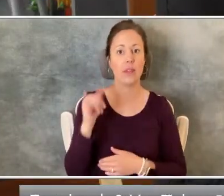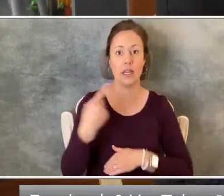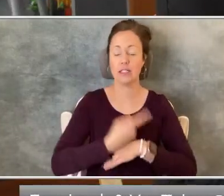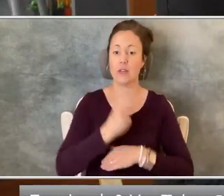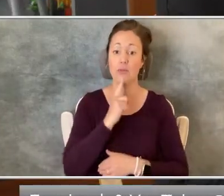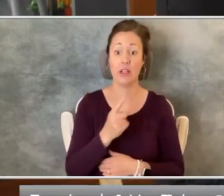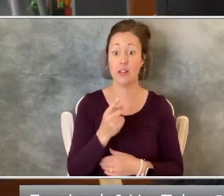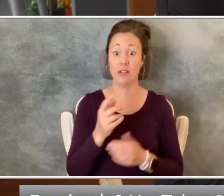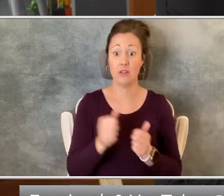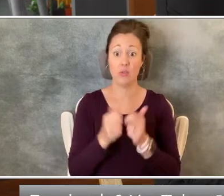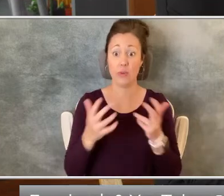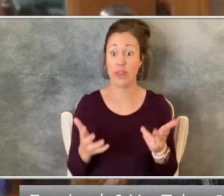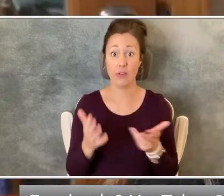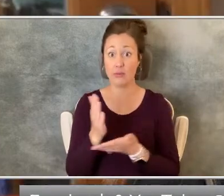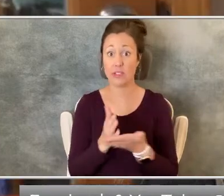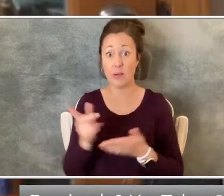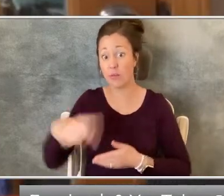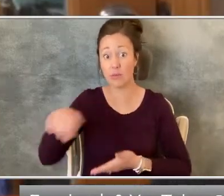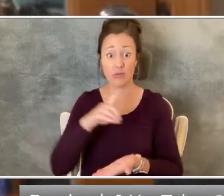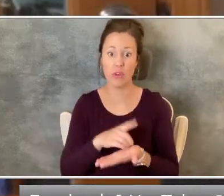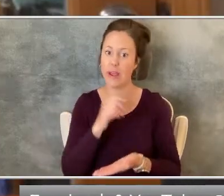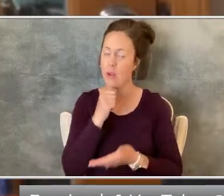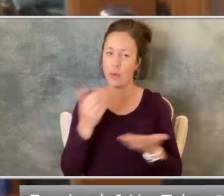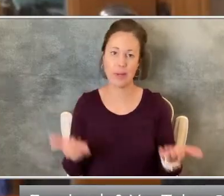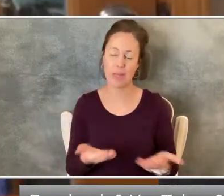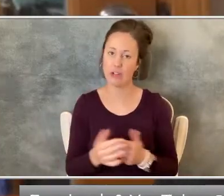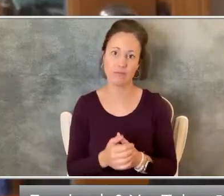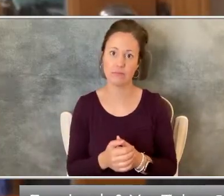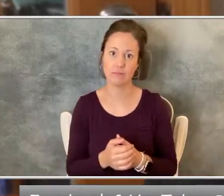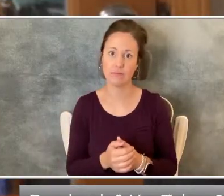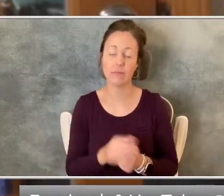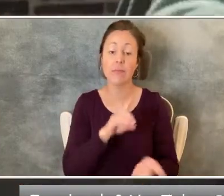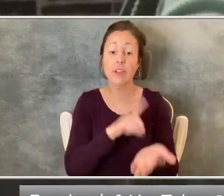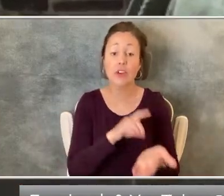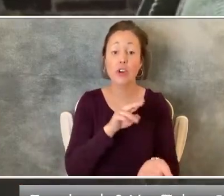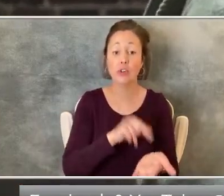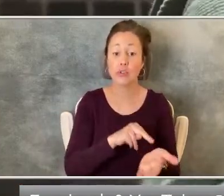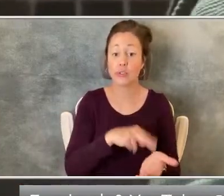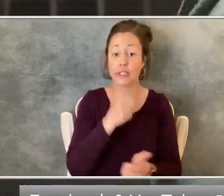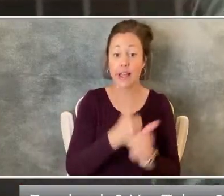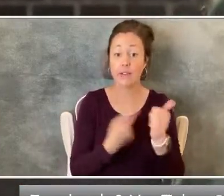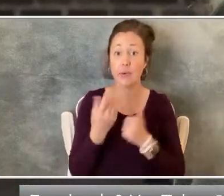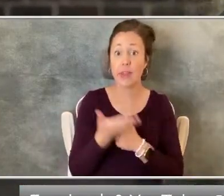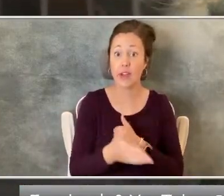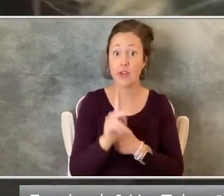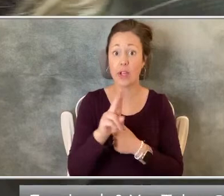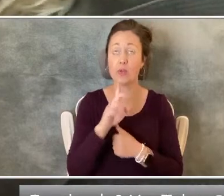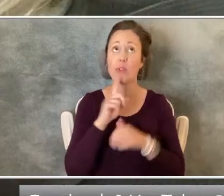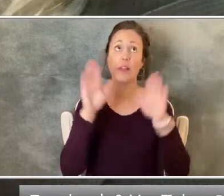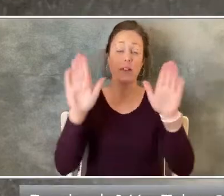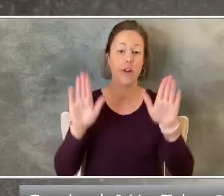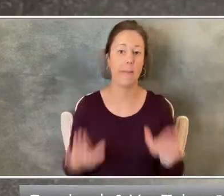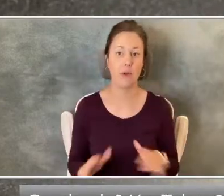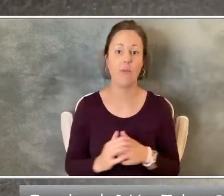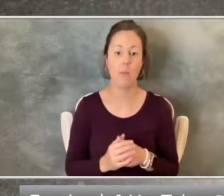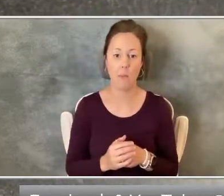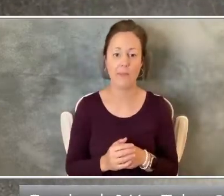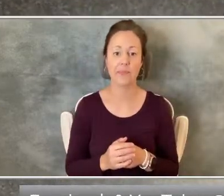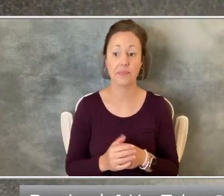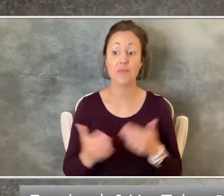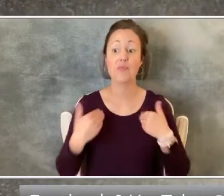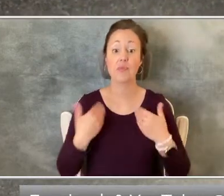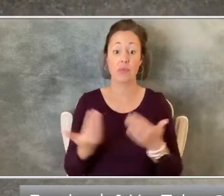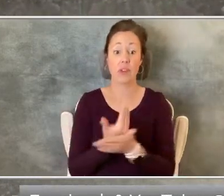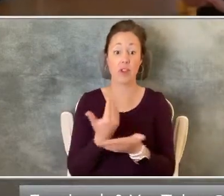without some of the doctors, I don't think I'd be here. The doctors and nurses and everyone at KU are just phenomenal. Within days of the news, there was a new heart beating